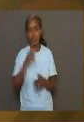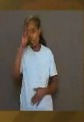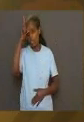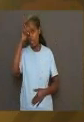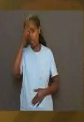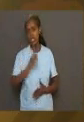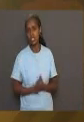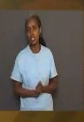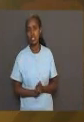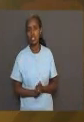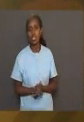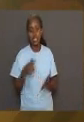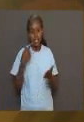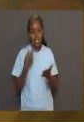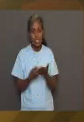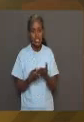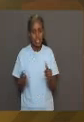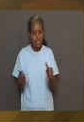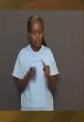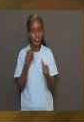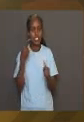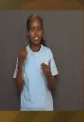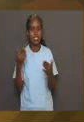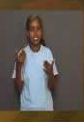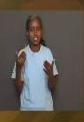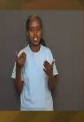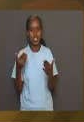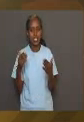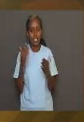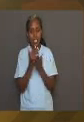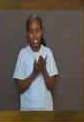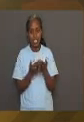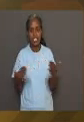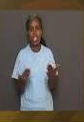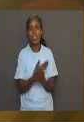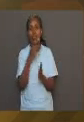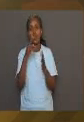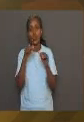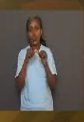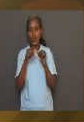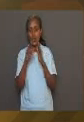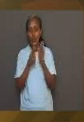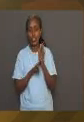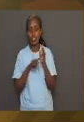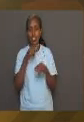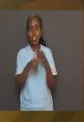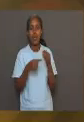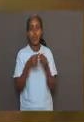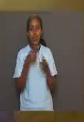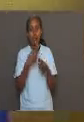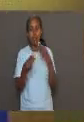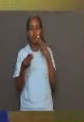logic. This is the first lesson in a new unit about mathematical